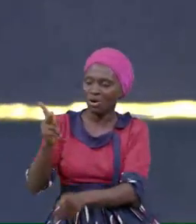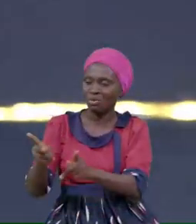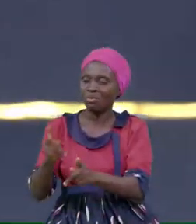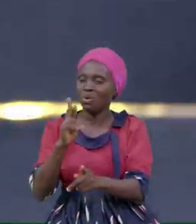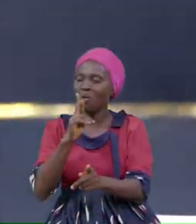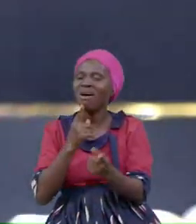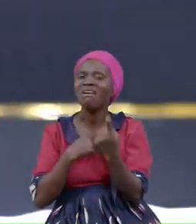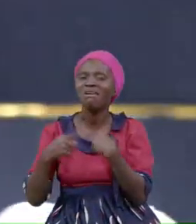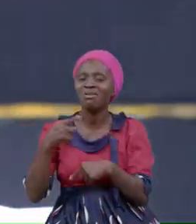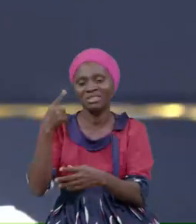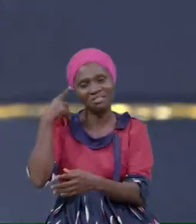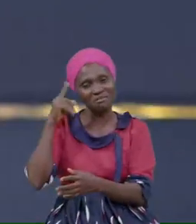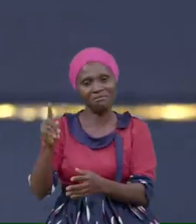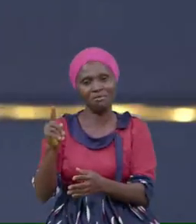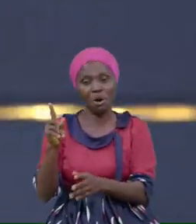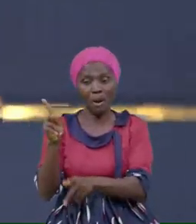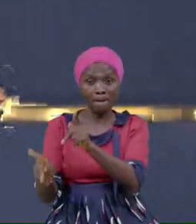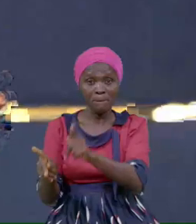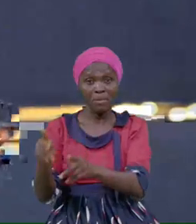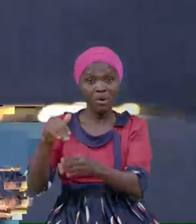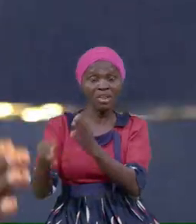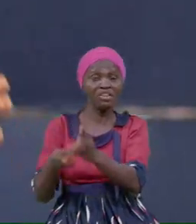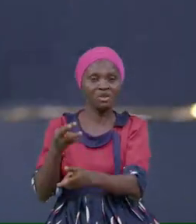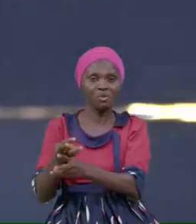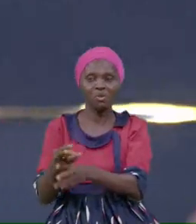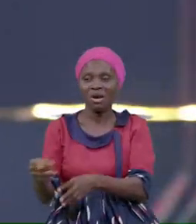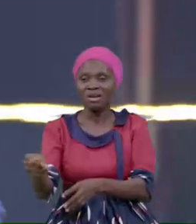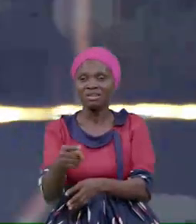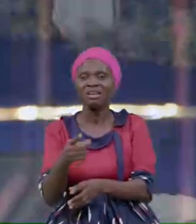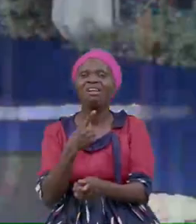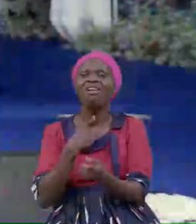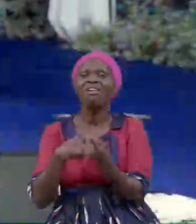in the world, they lust after the blood of